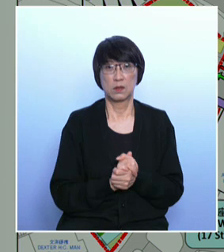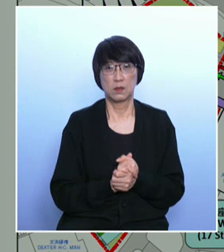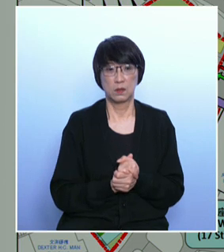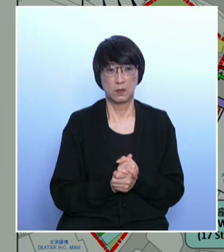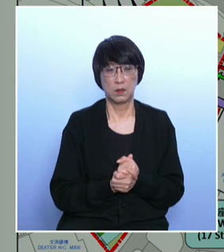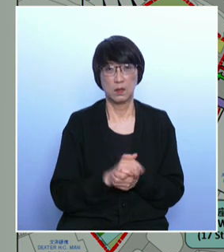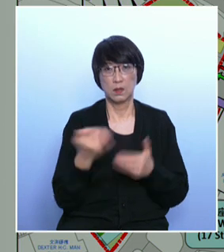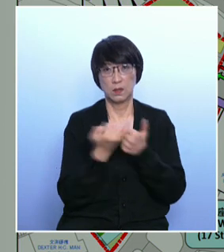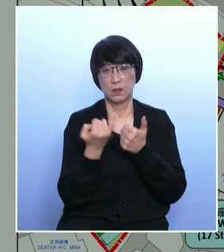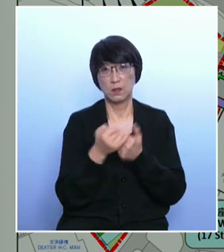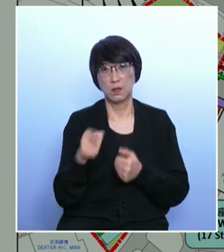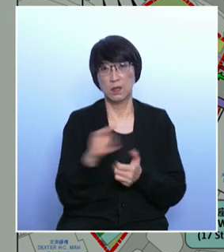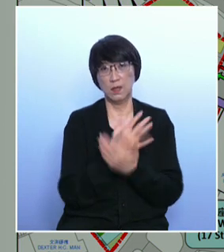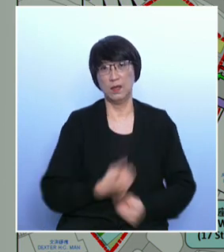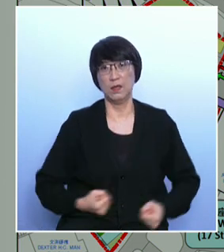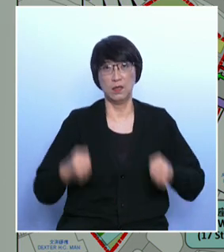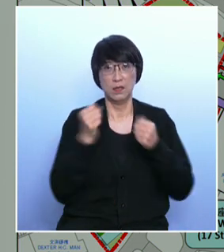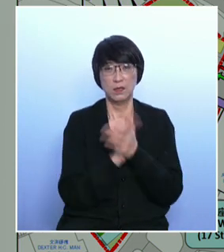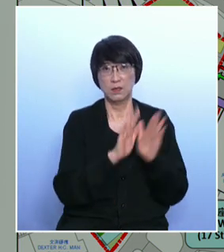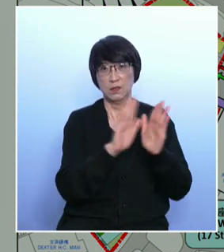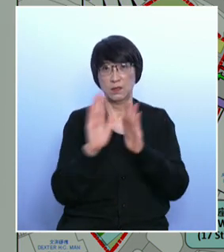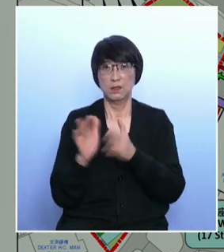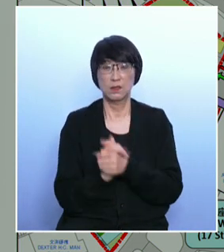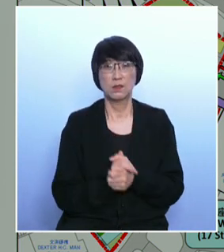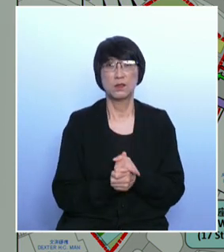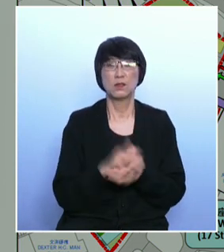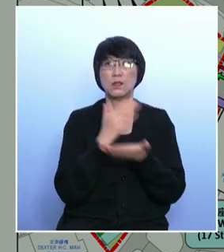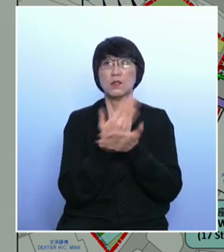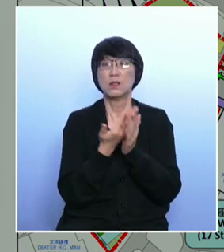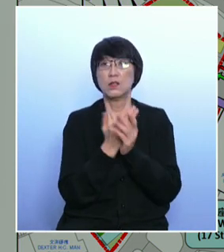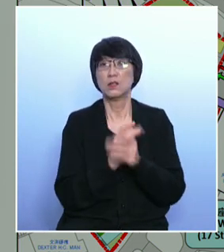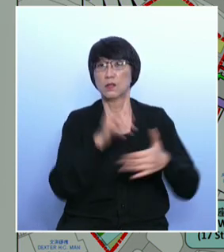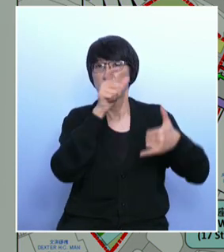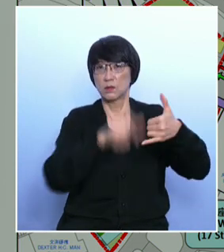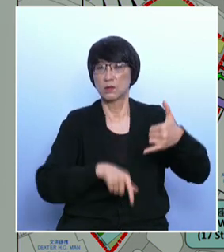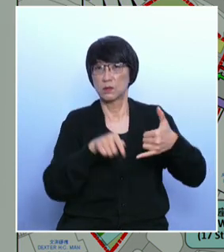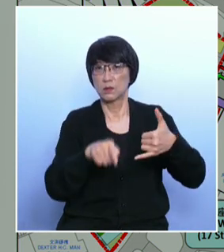Medical students are under a lot of pressure, so we have different facilities